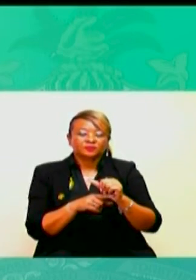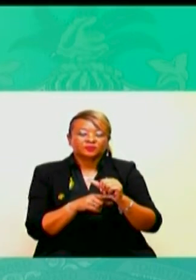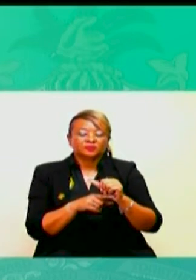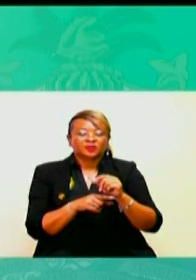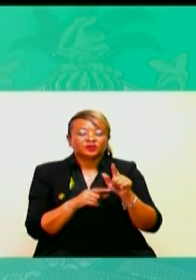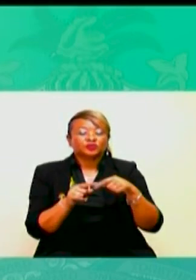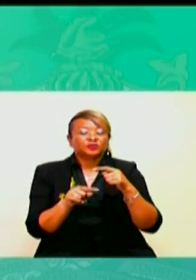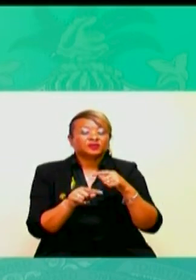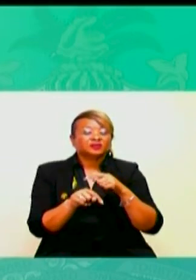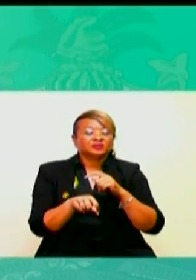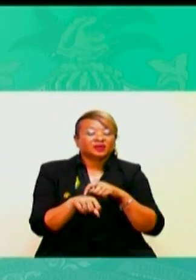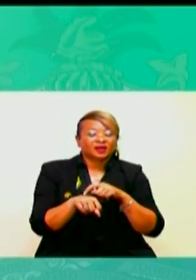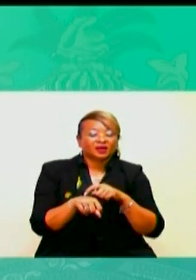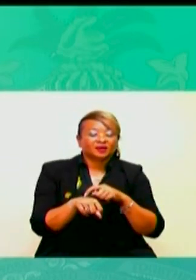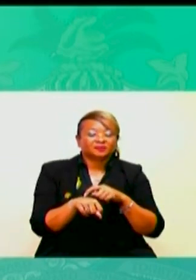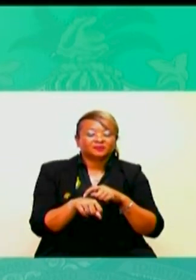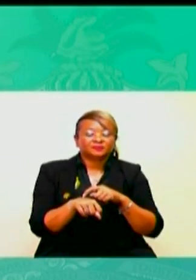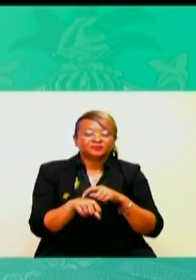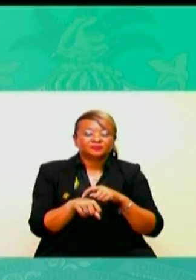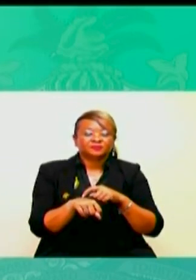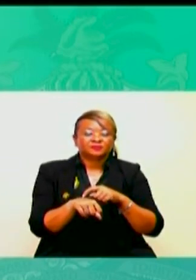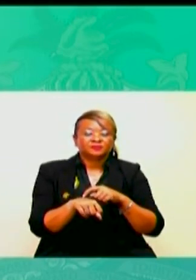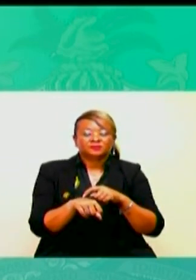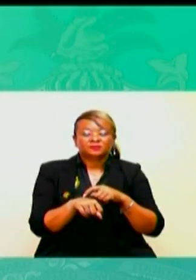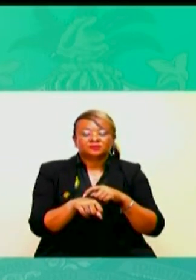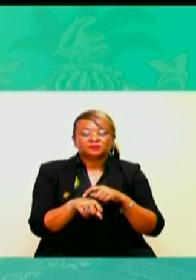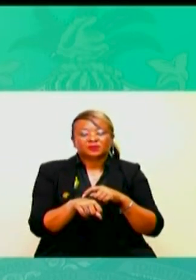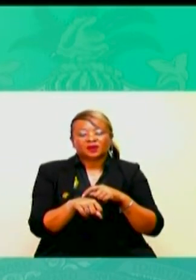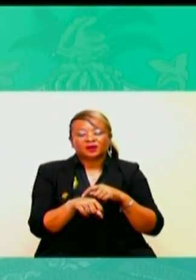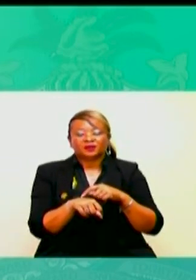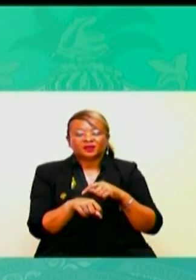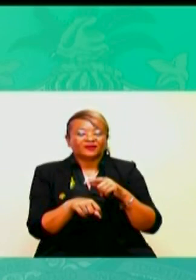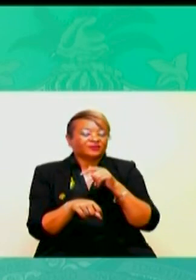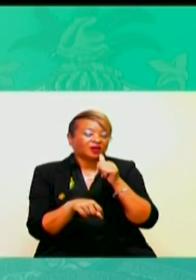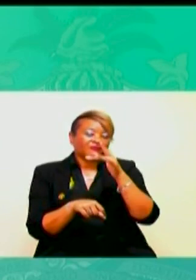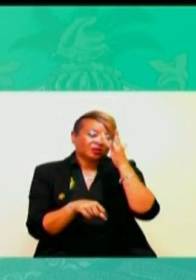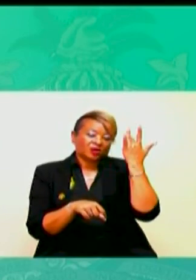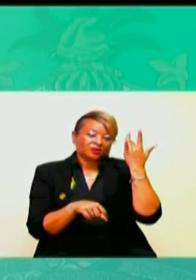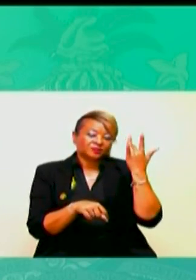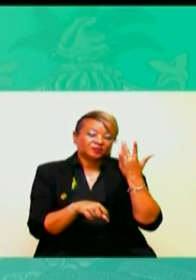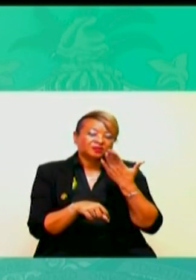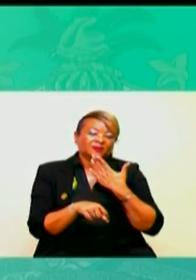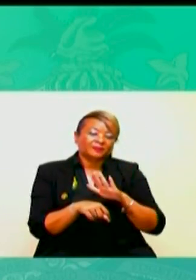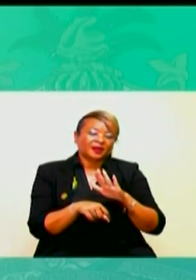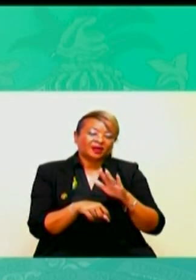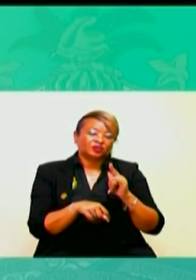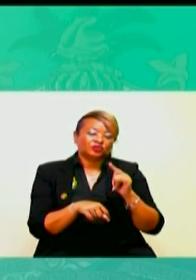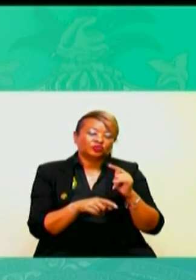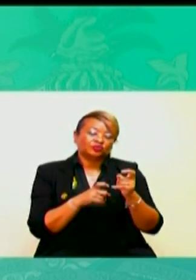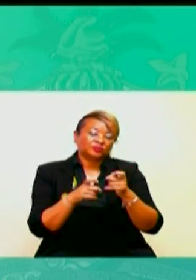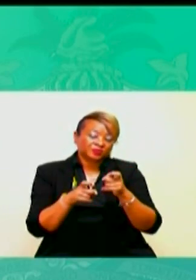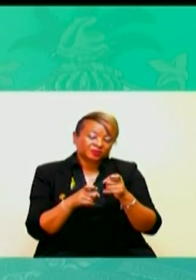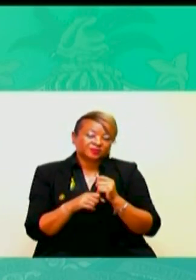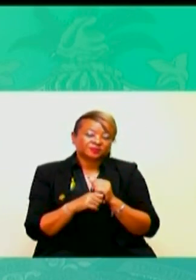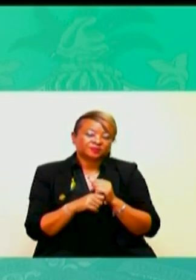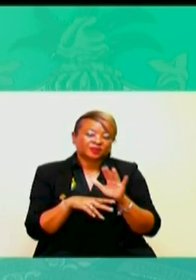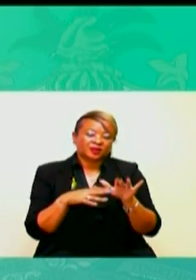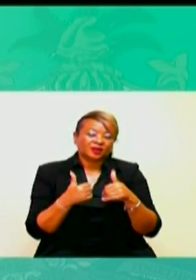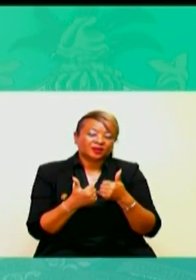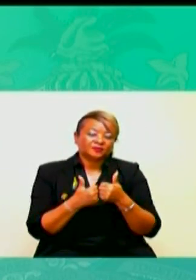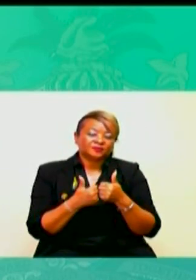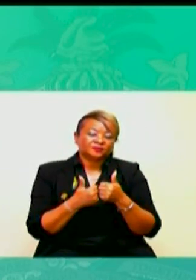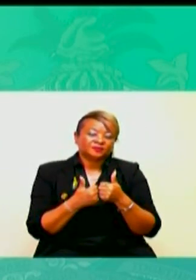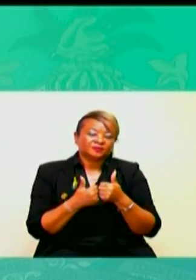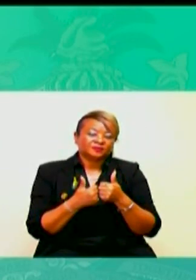that's right. North Abaco hasn't forgotten that in this place, the former prime minister would have said that his government don't